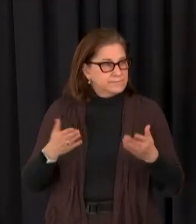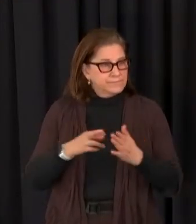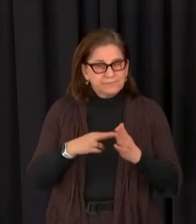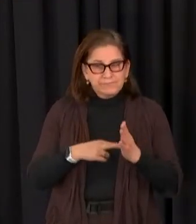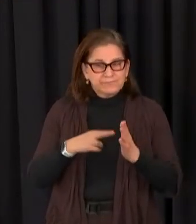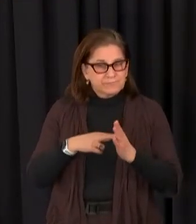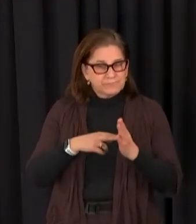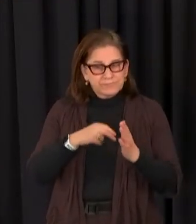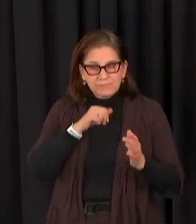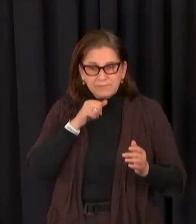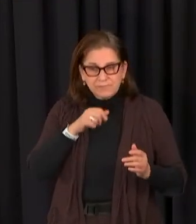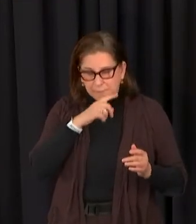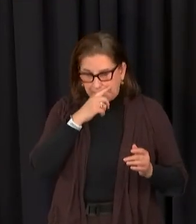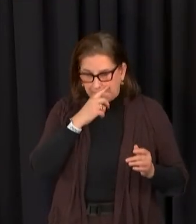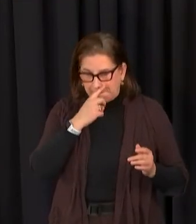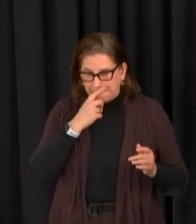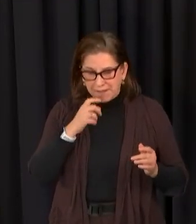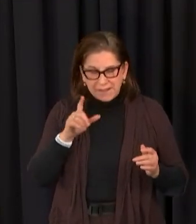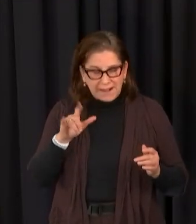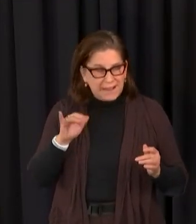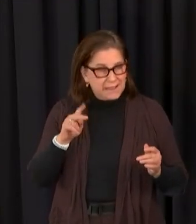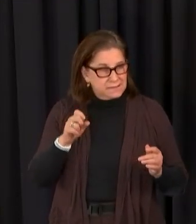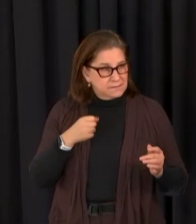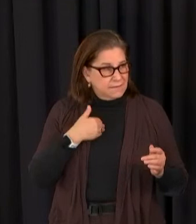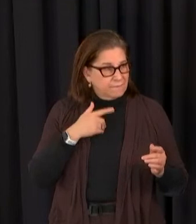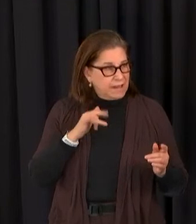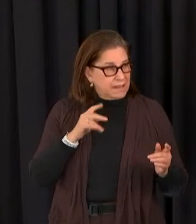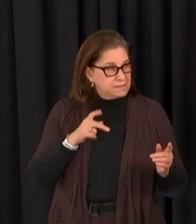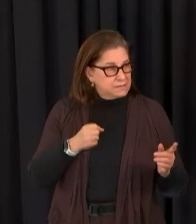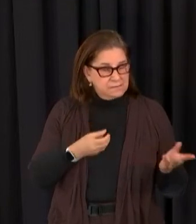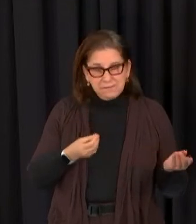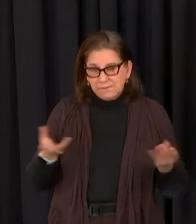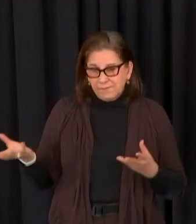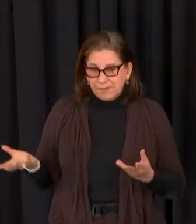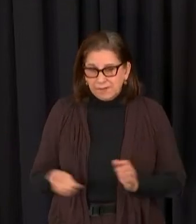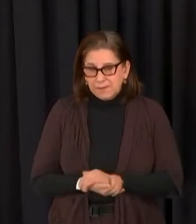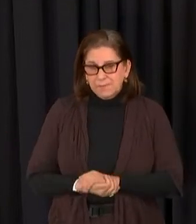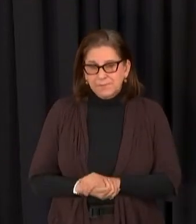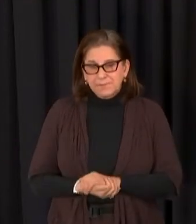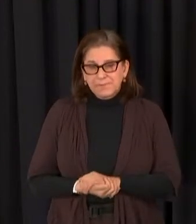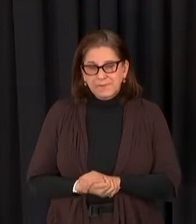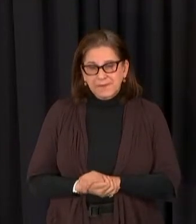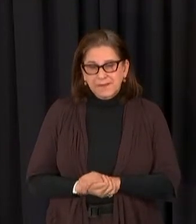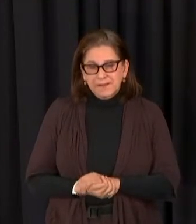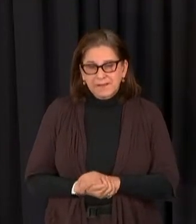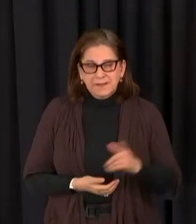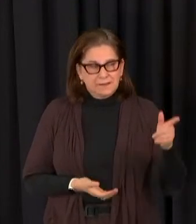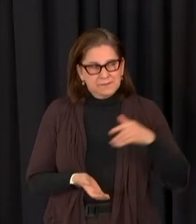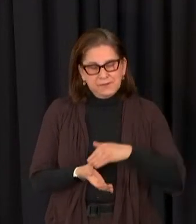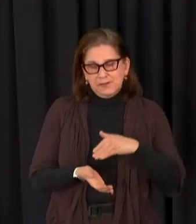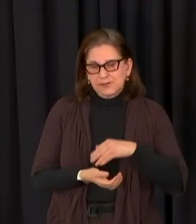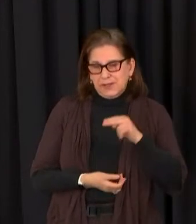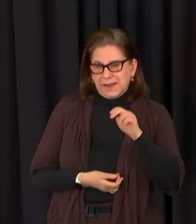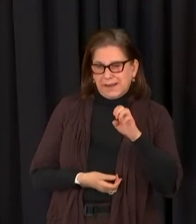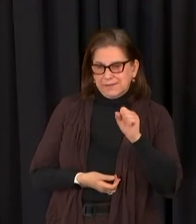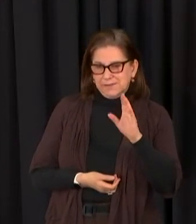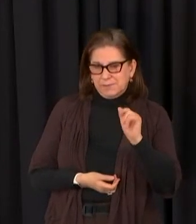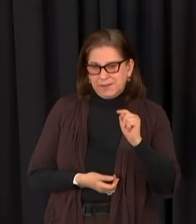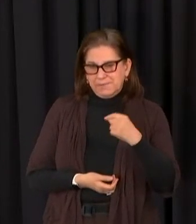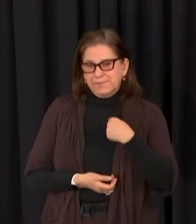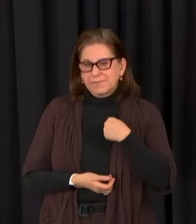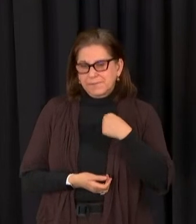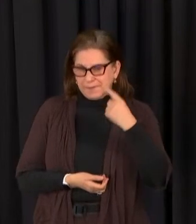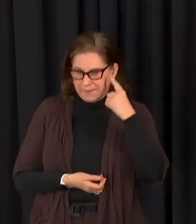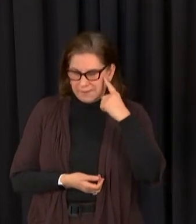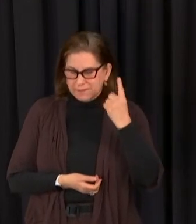start sending out those links? So I know Director Parker is going to speak to the specific technology, but I also think it's